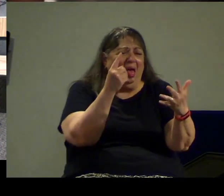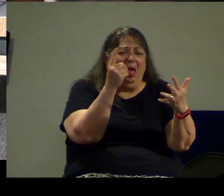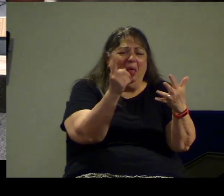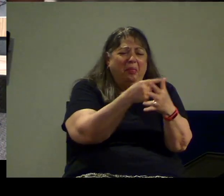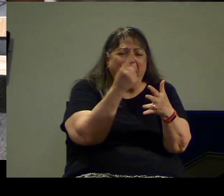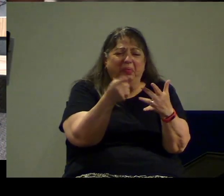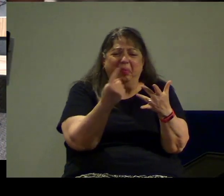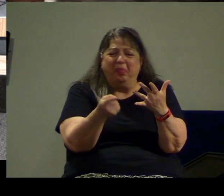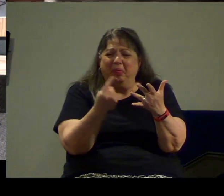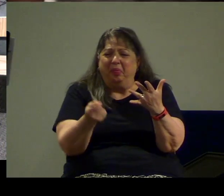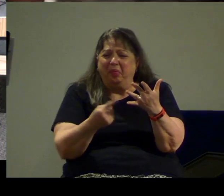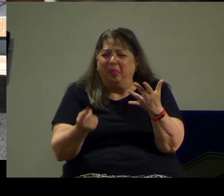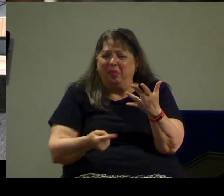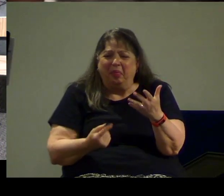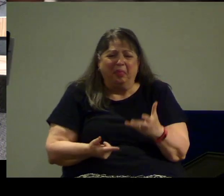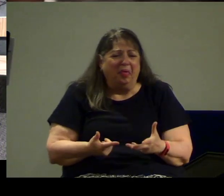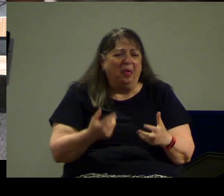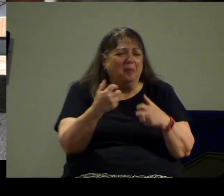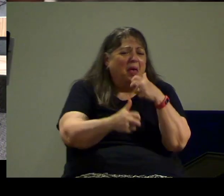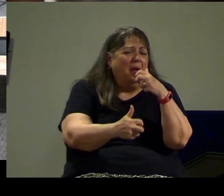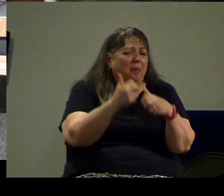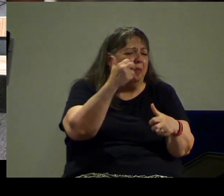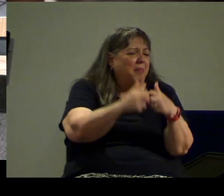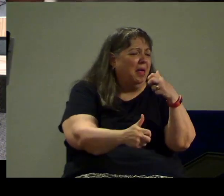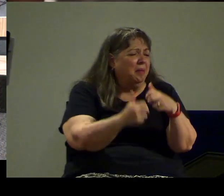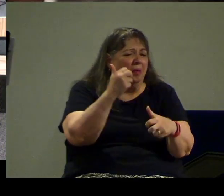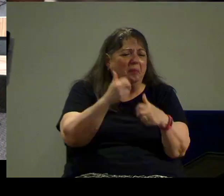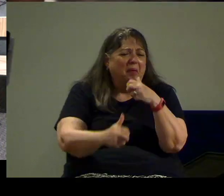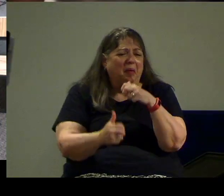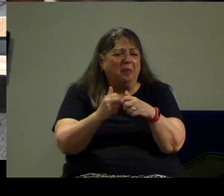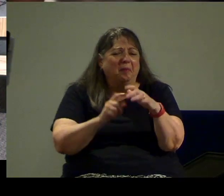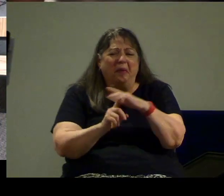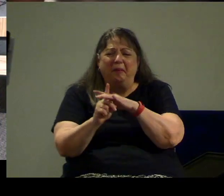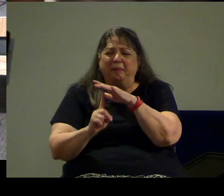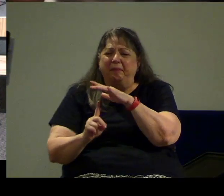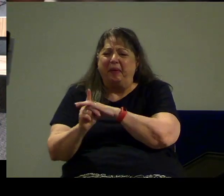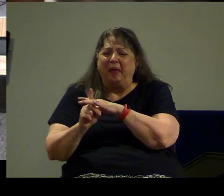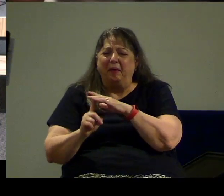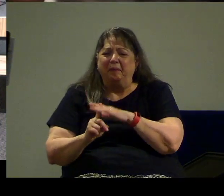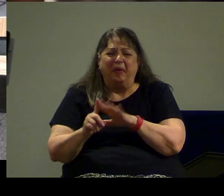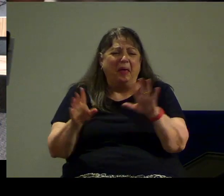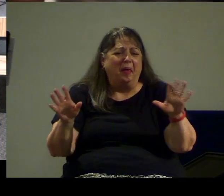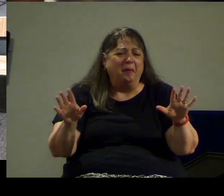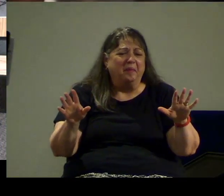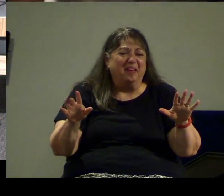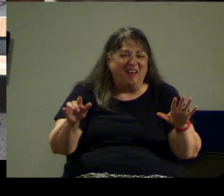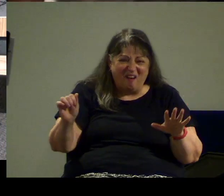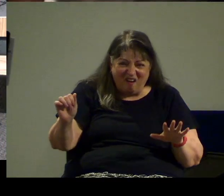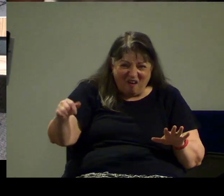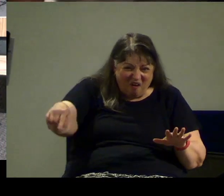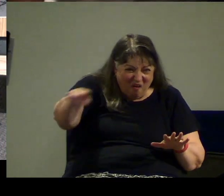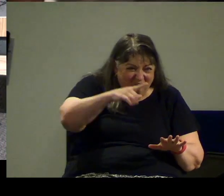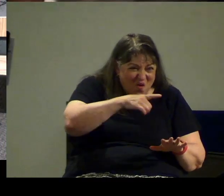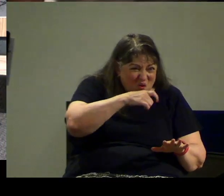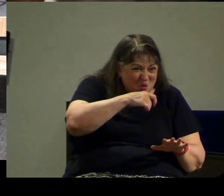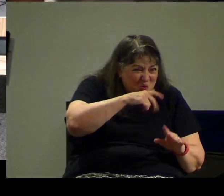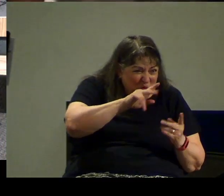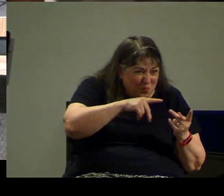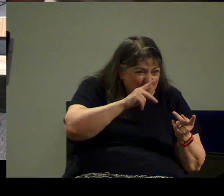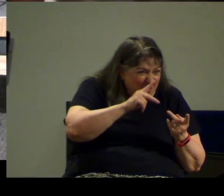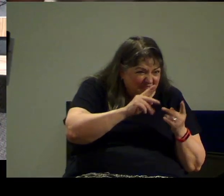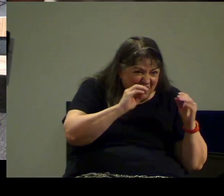and circumstances that are part of life that come against us all. No one is exempt from the situations